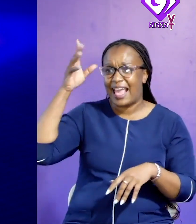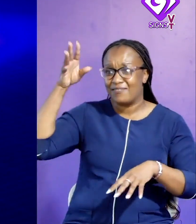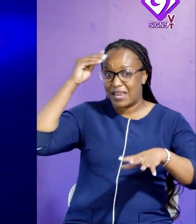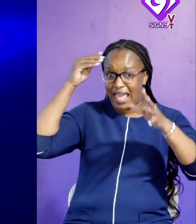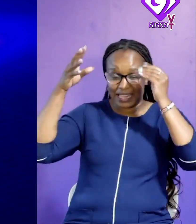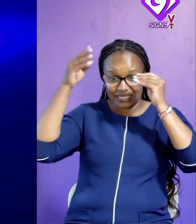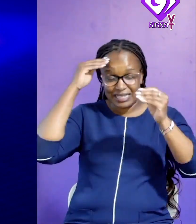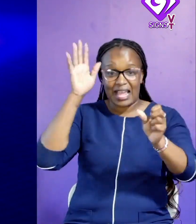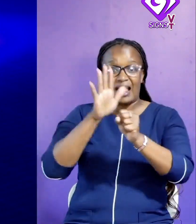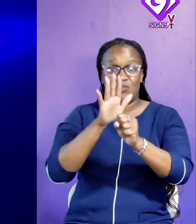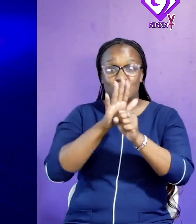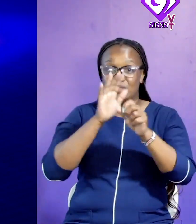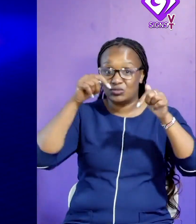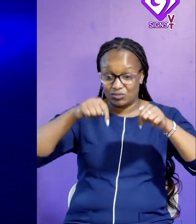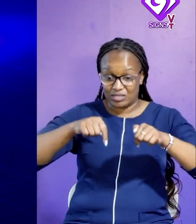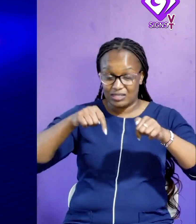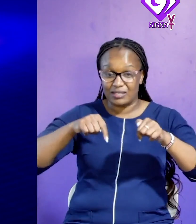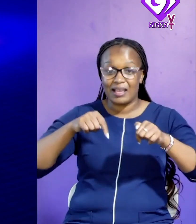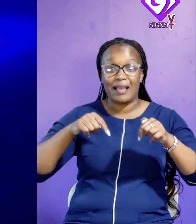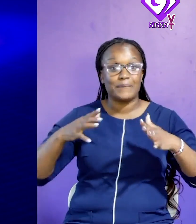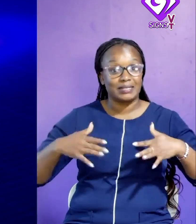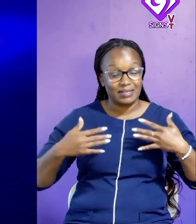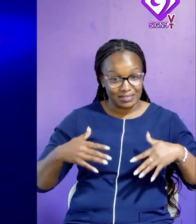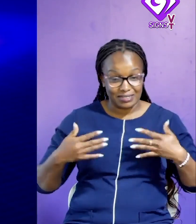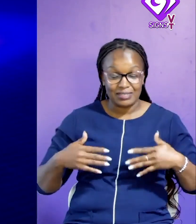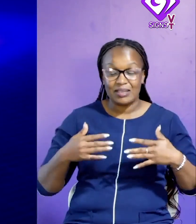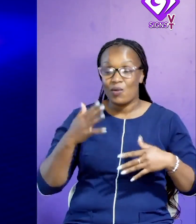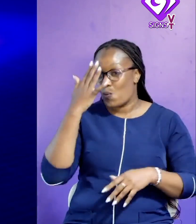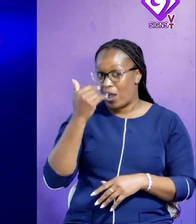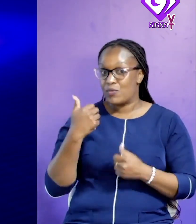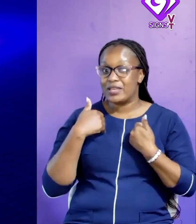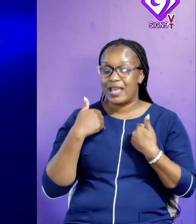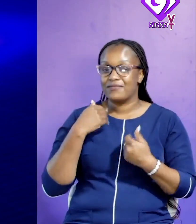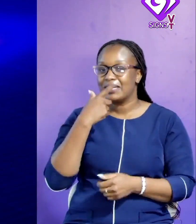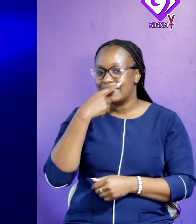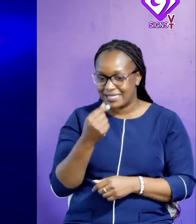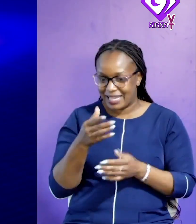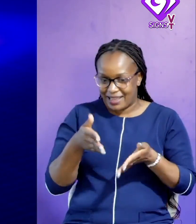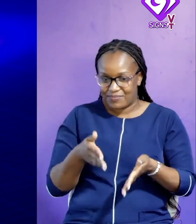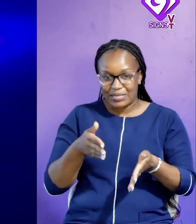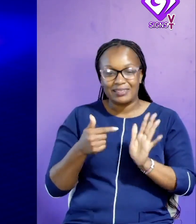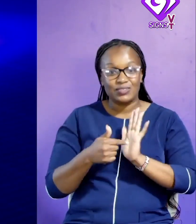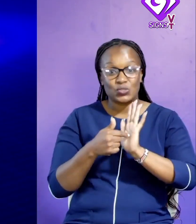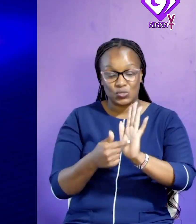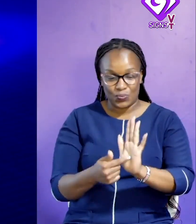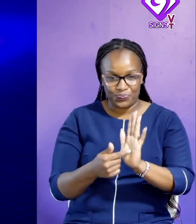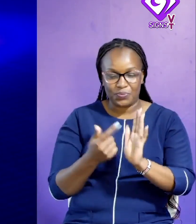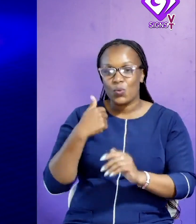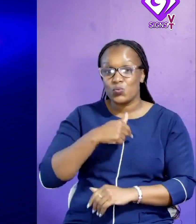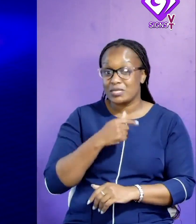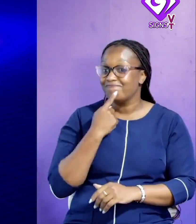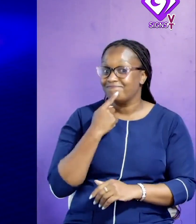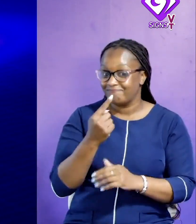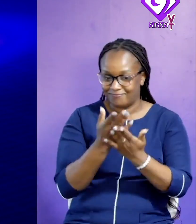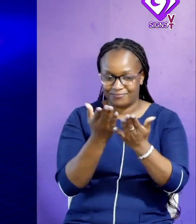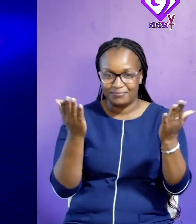today, and I'm grateful that we have Richard Kwasho. And tunawaambia nyinyi